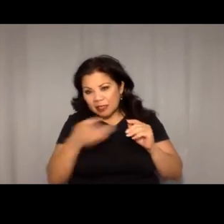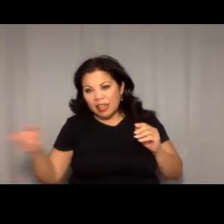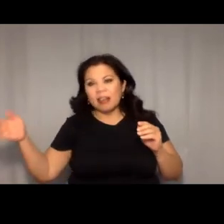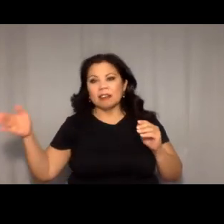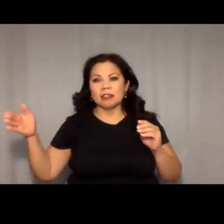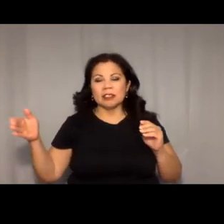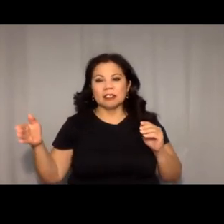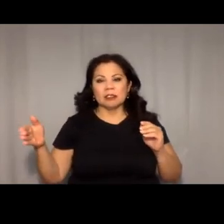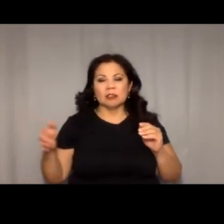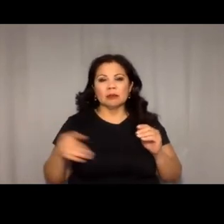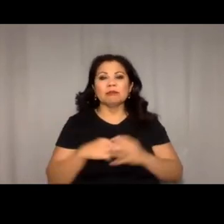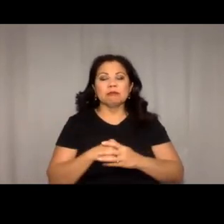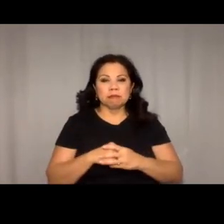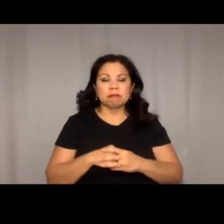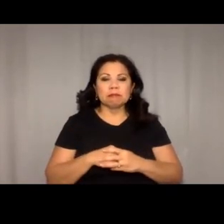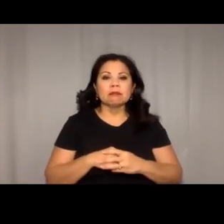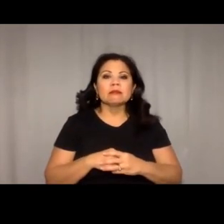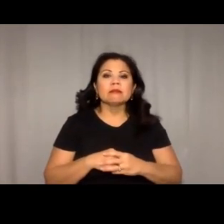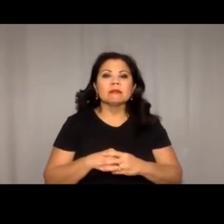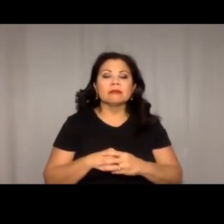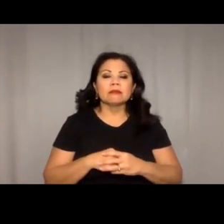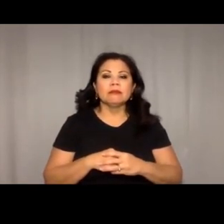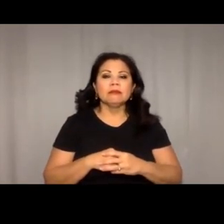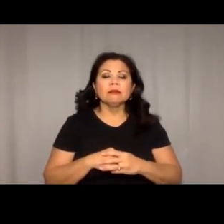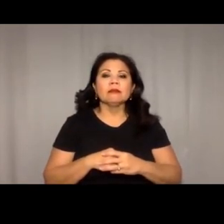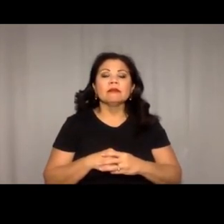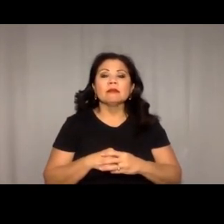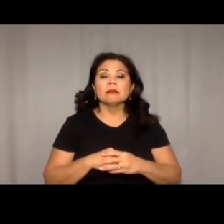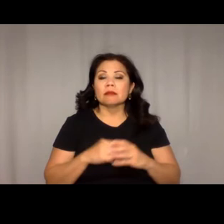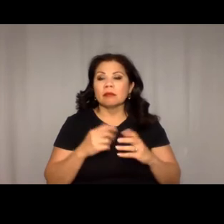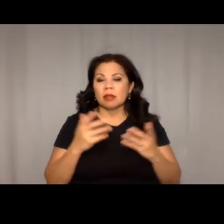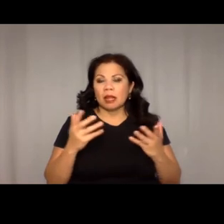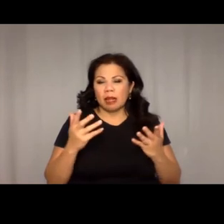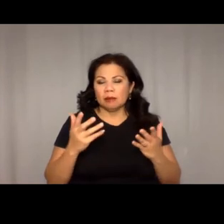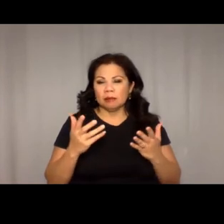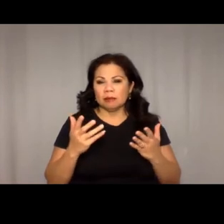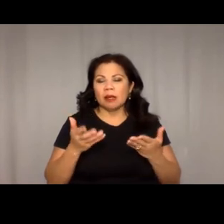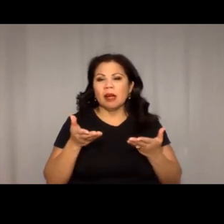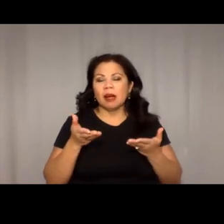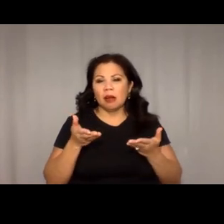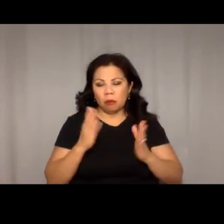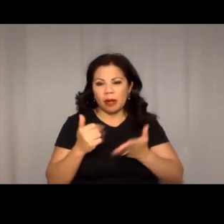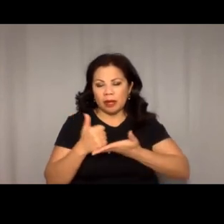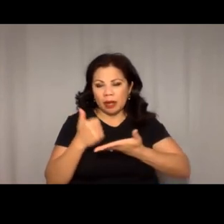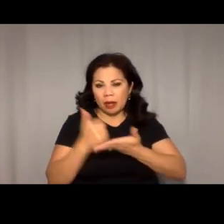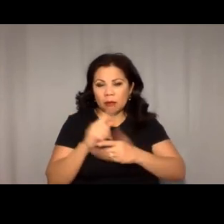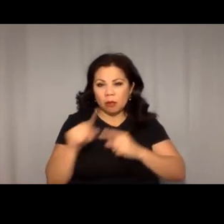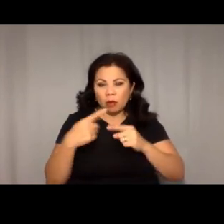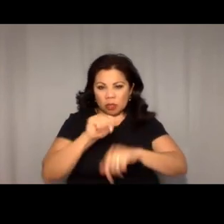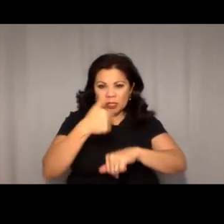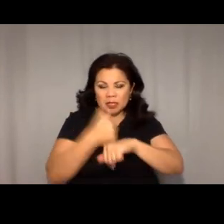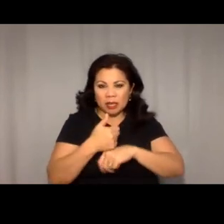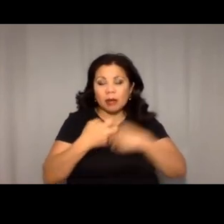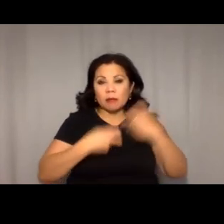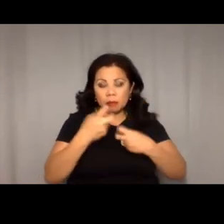if you were to continue doing long division. Okay. Something to just help you out when you are setting up your long division problem, if you're